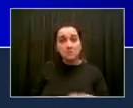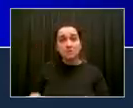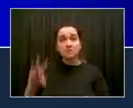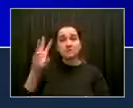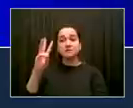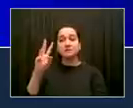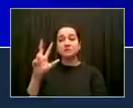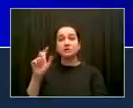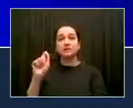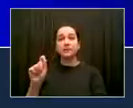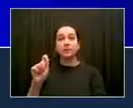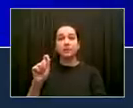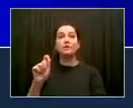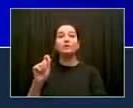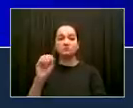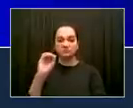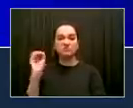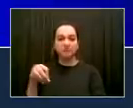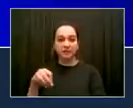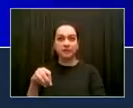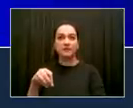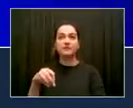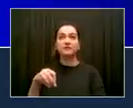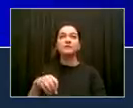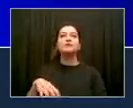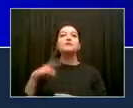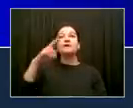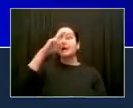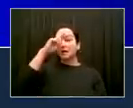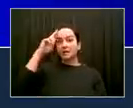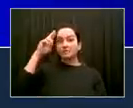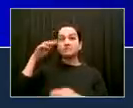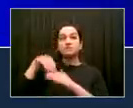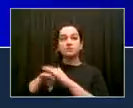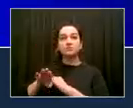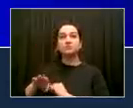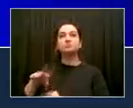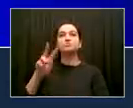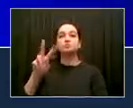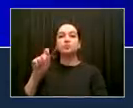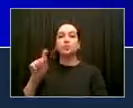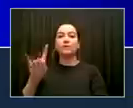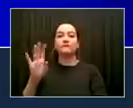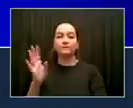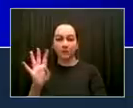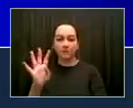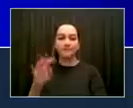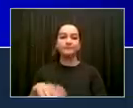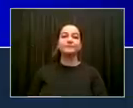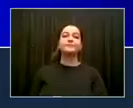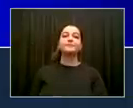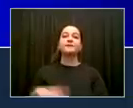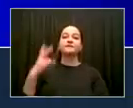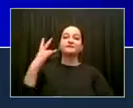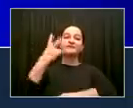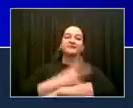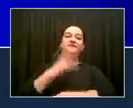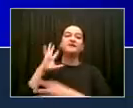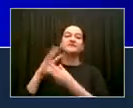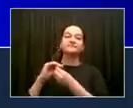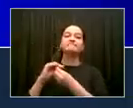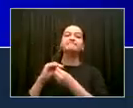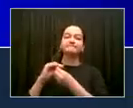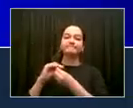4.24 per 100,000. Number two, new reported cases on a 7-day average. Today's report,